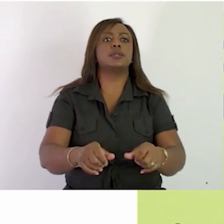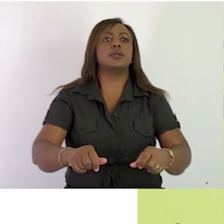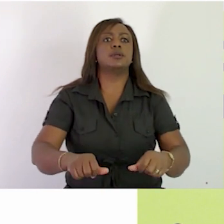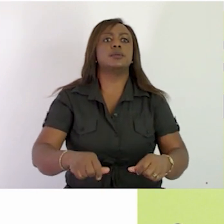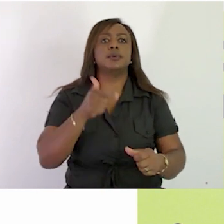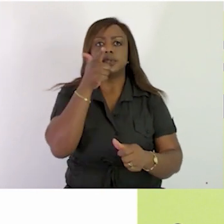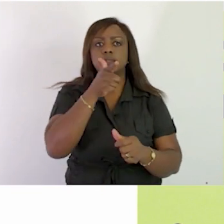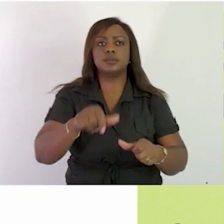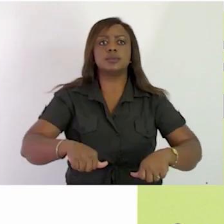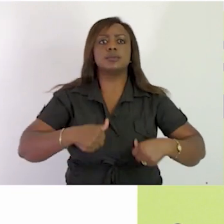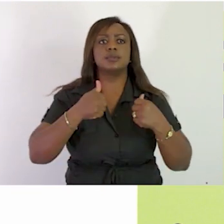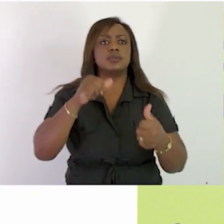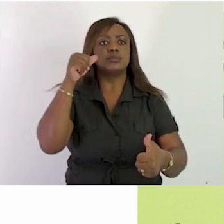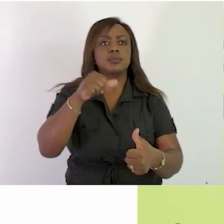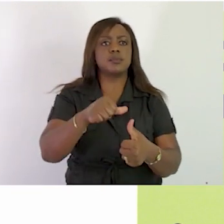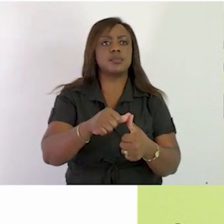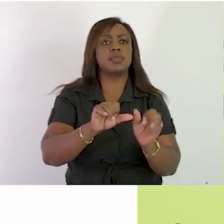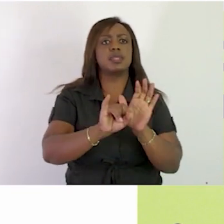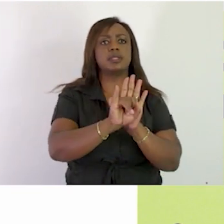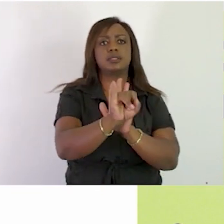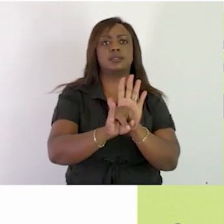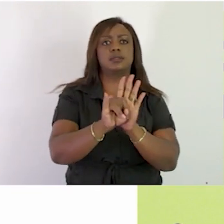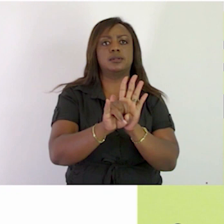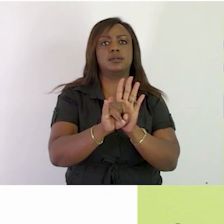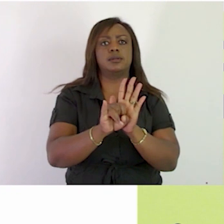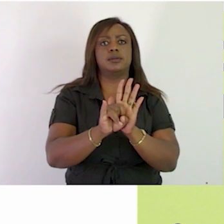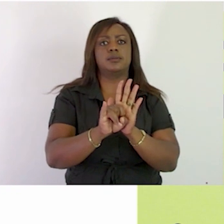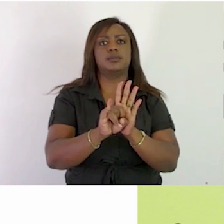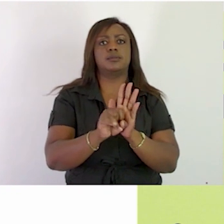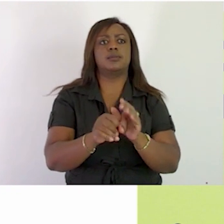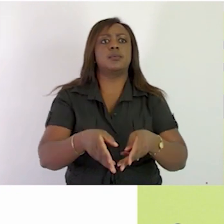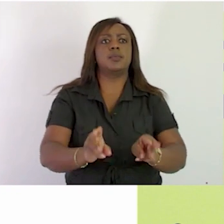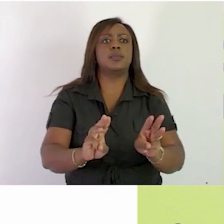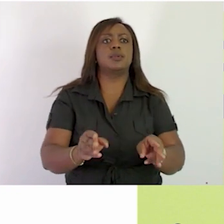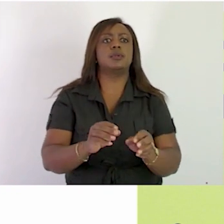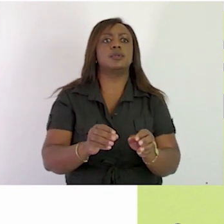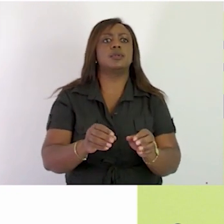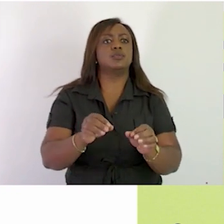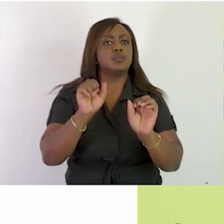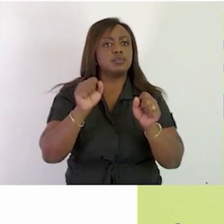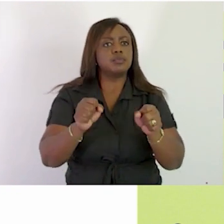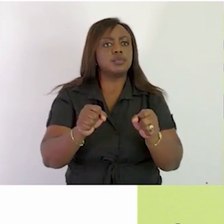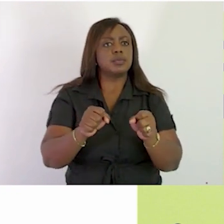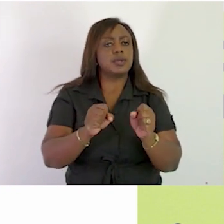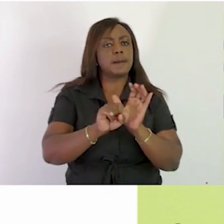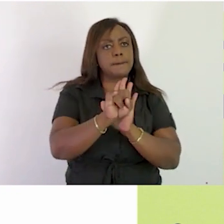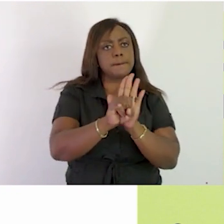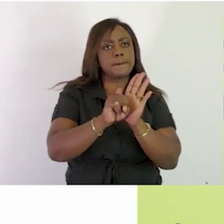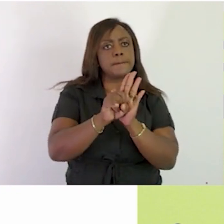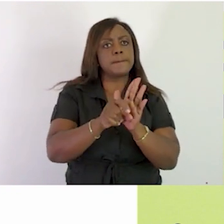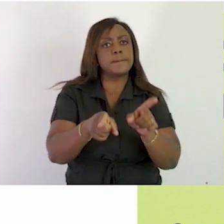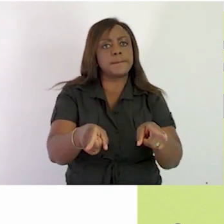to identify risky sexual practices. And you should also be able to describe the impact of risky